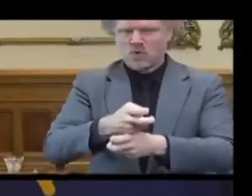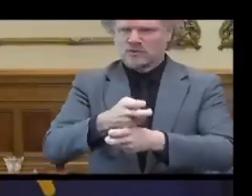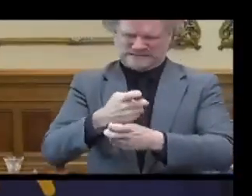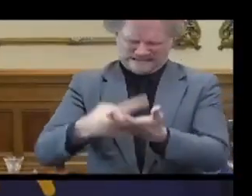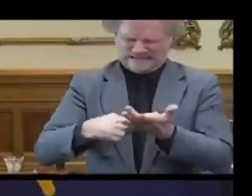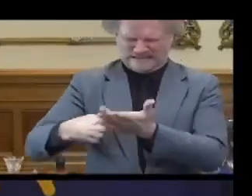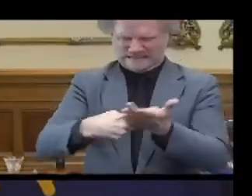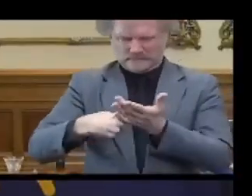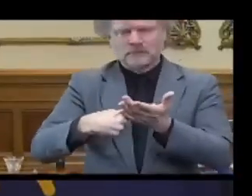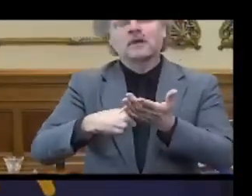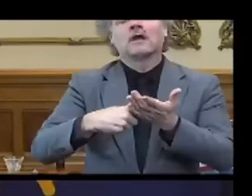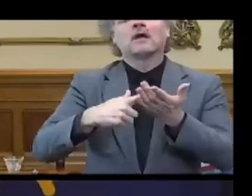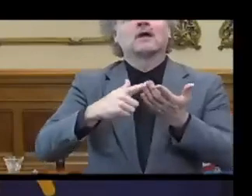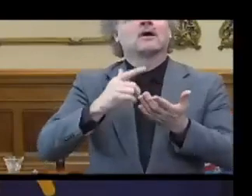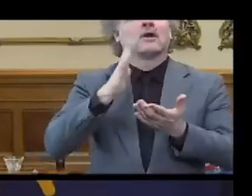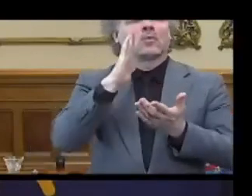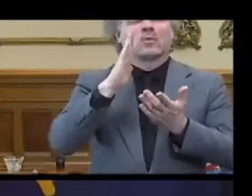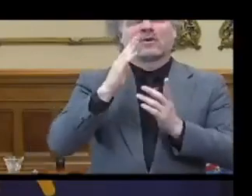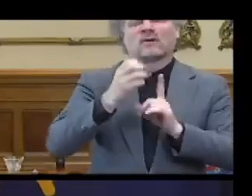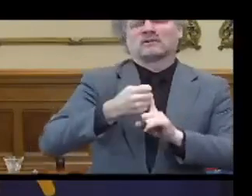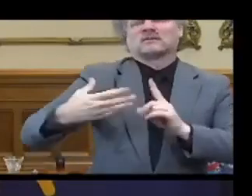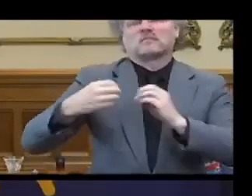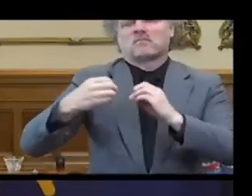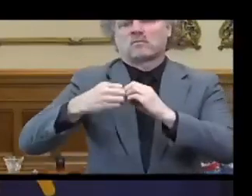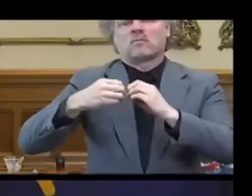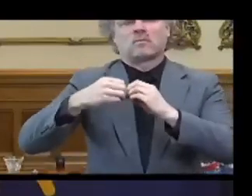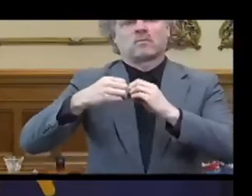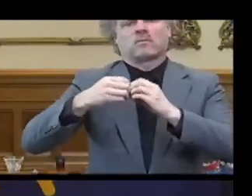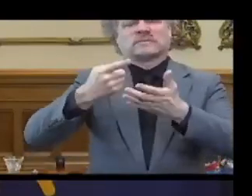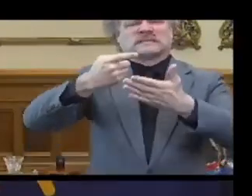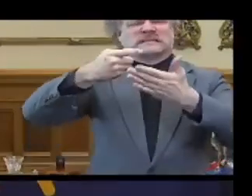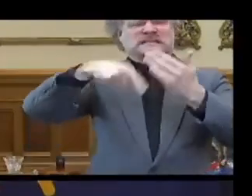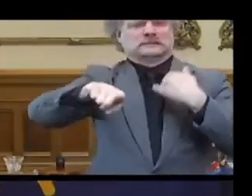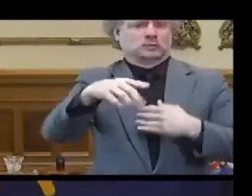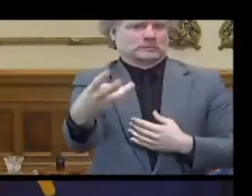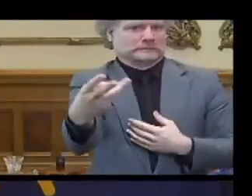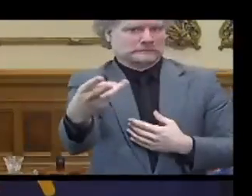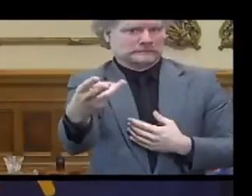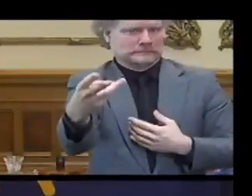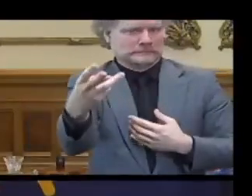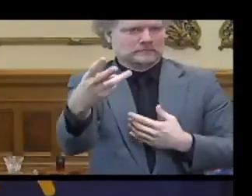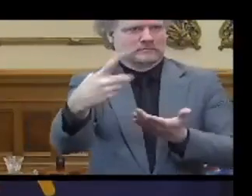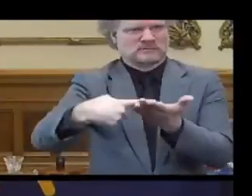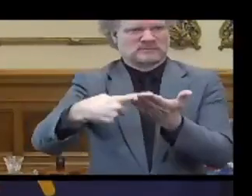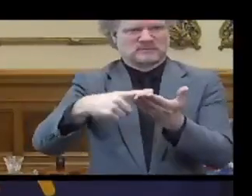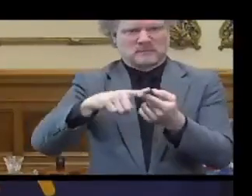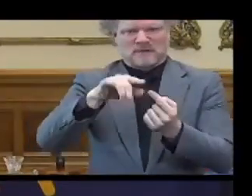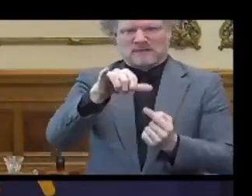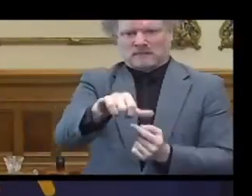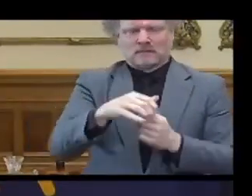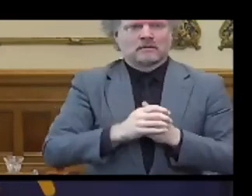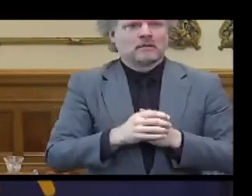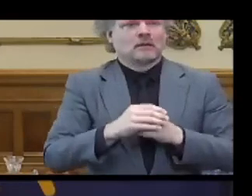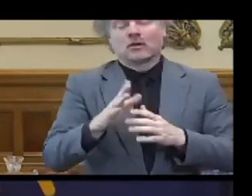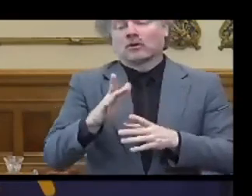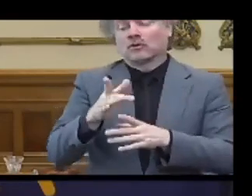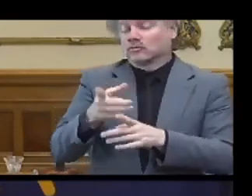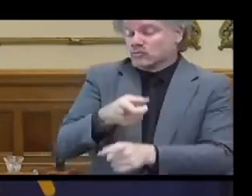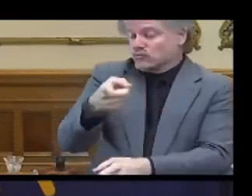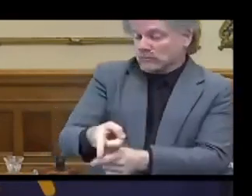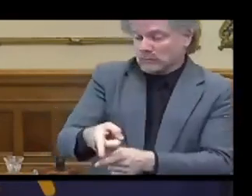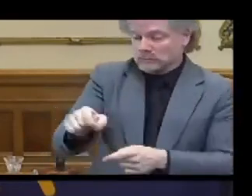and we will have more to elaborate on next Wednesday on this front. It is, you're correct.